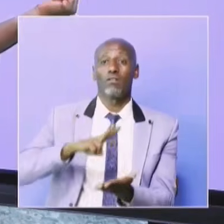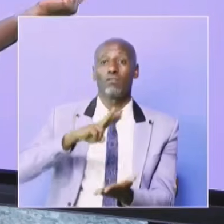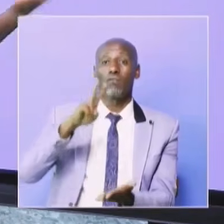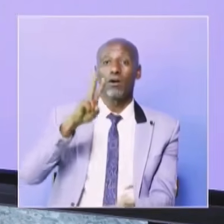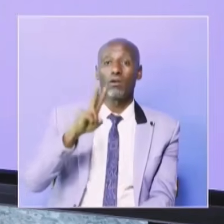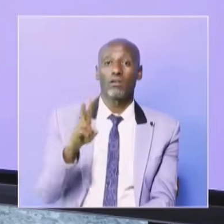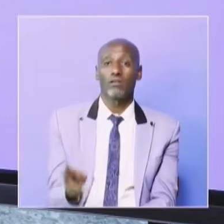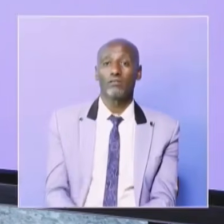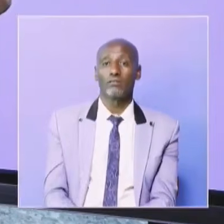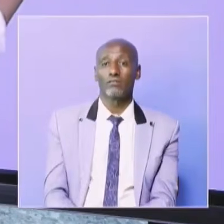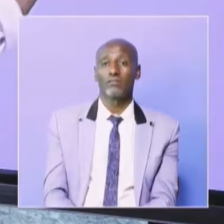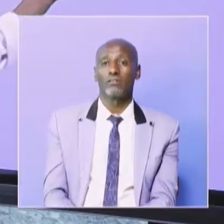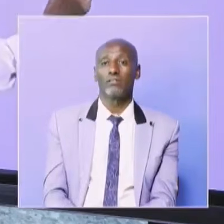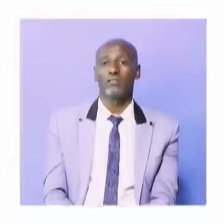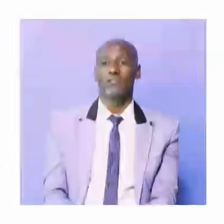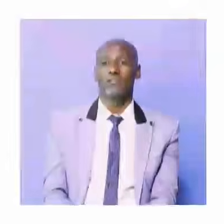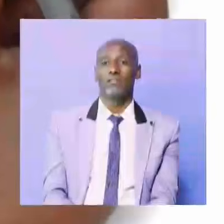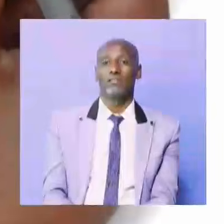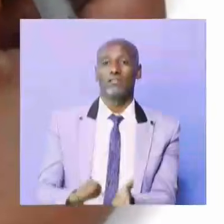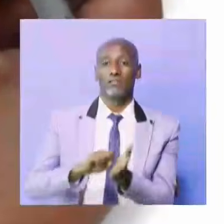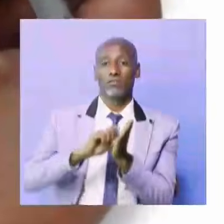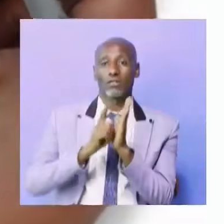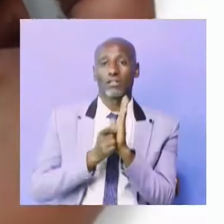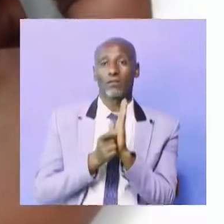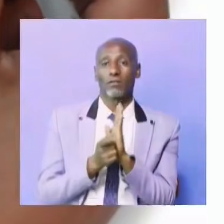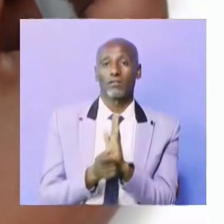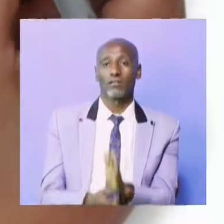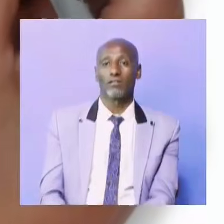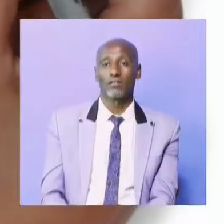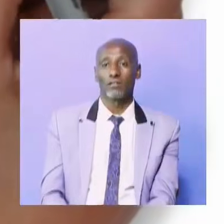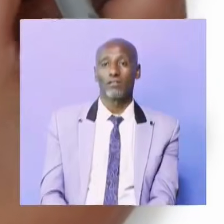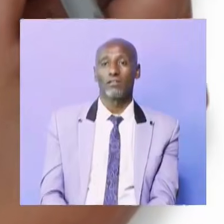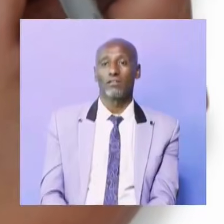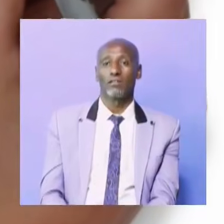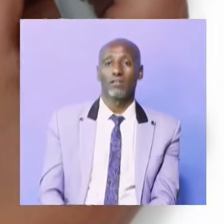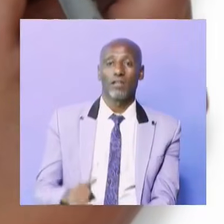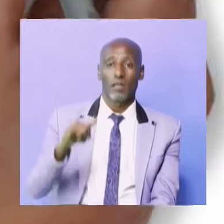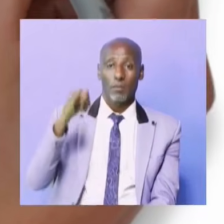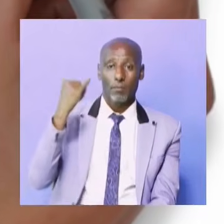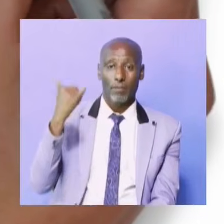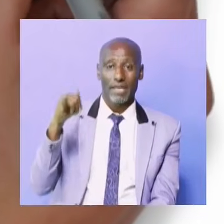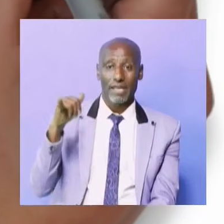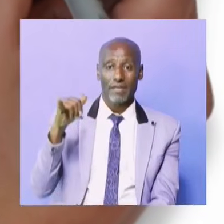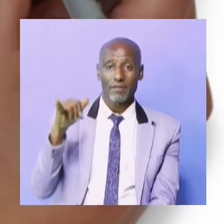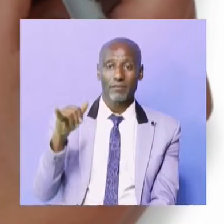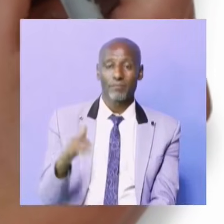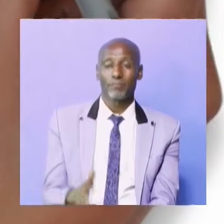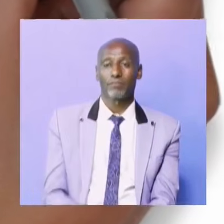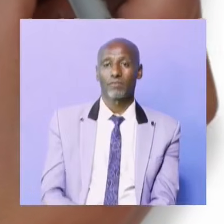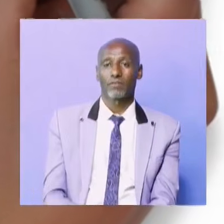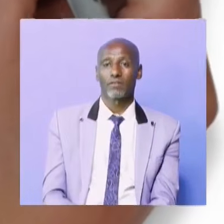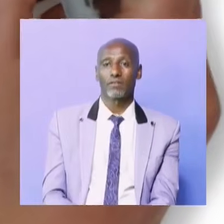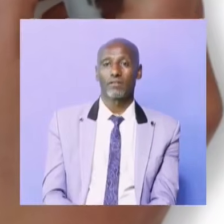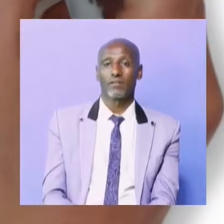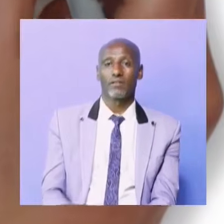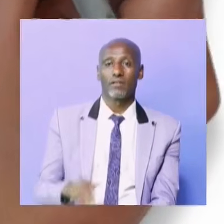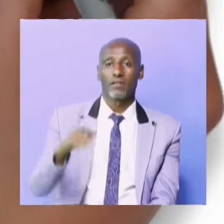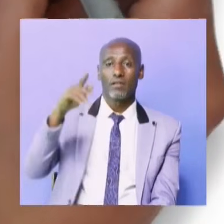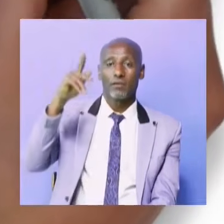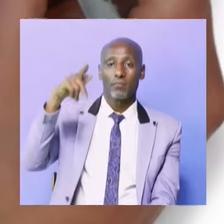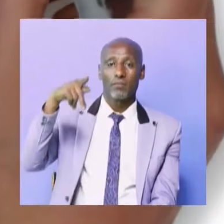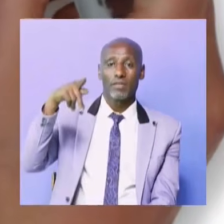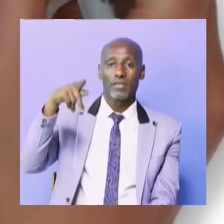Y sound, okay? For example, look, play. This is a common verb,